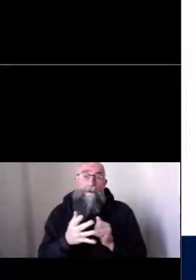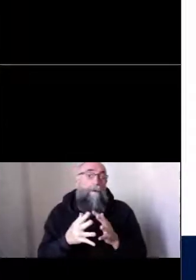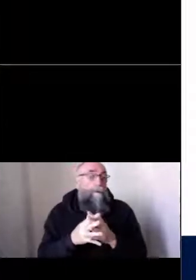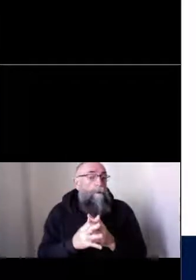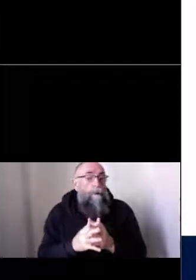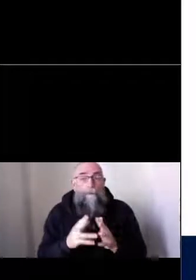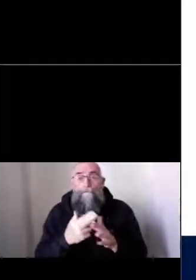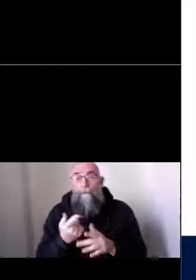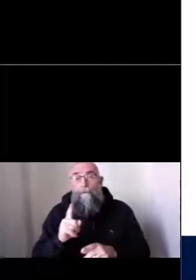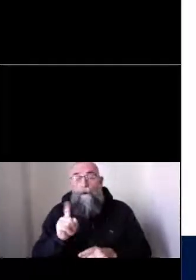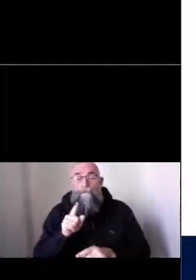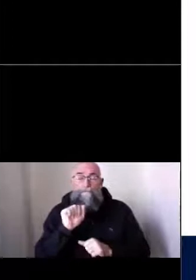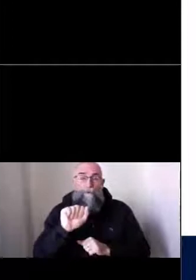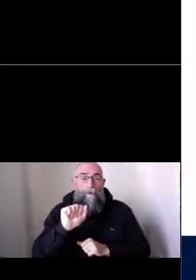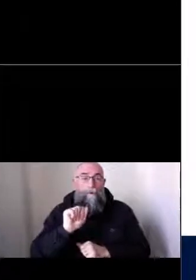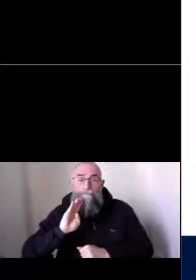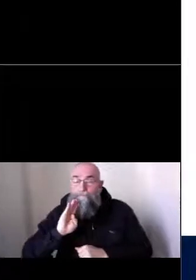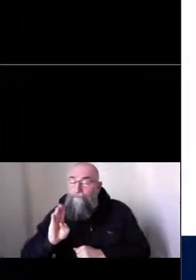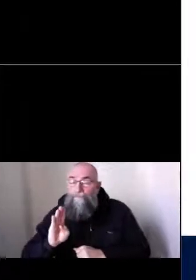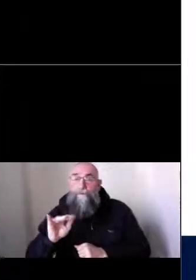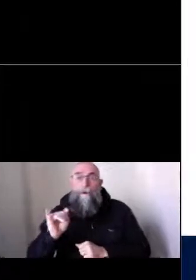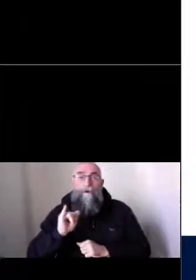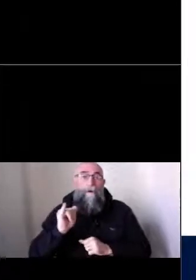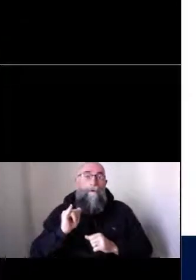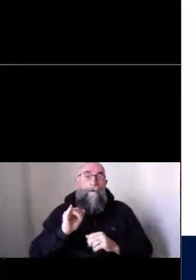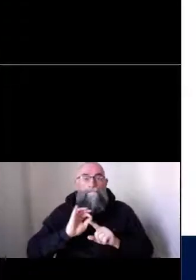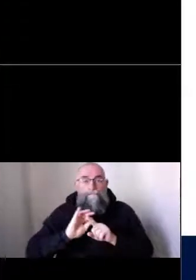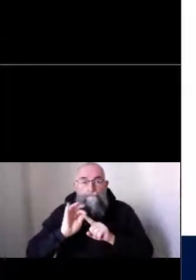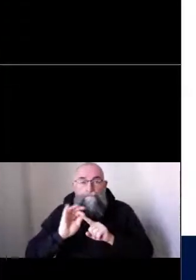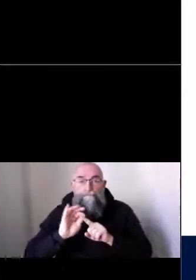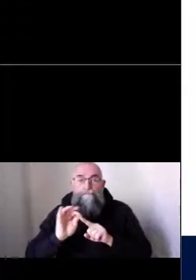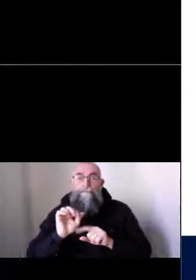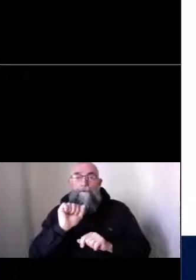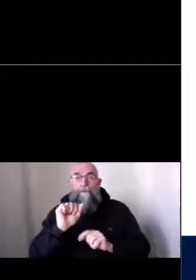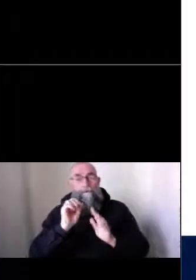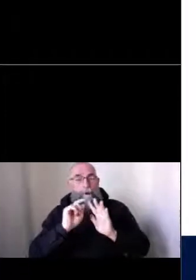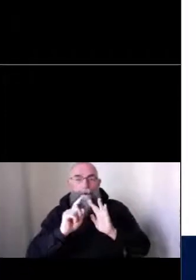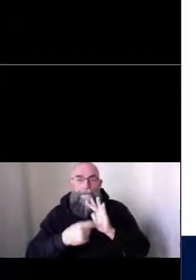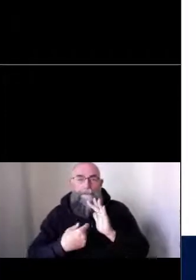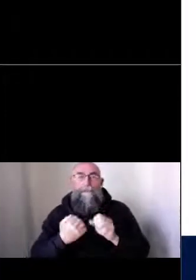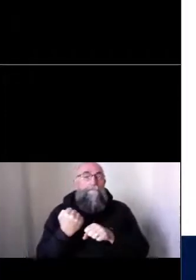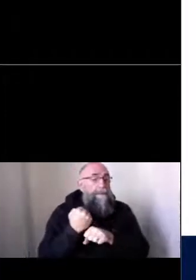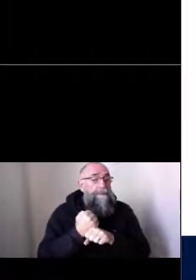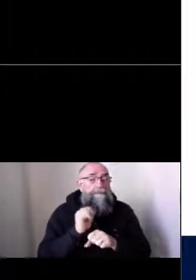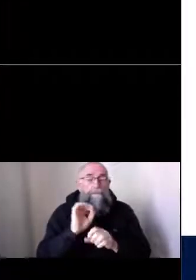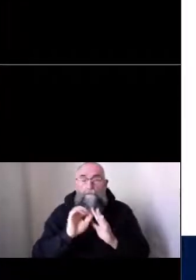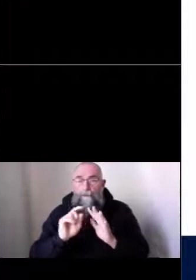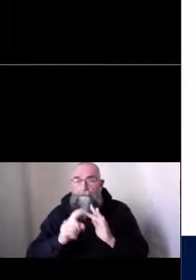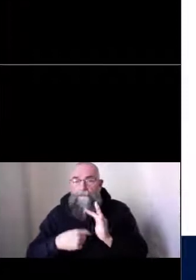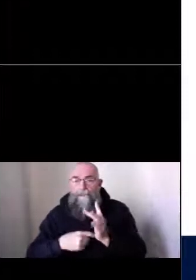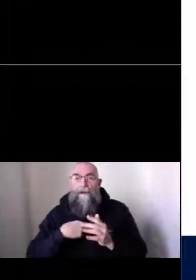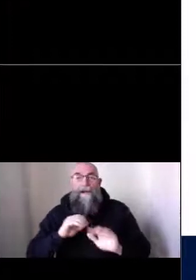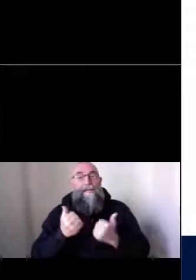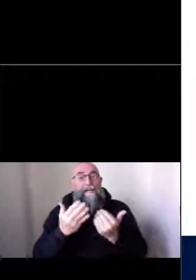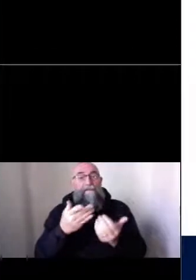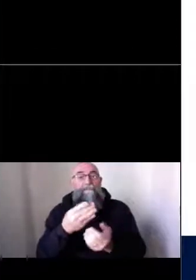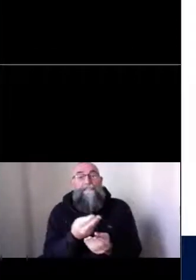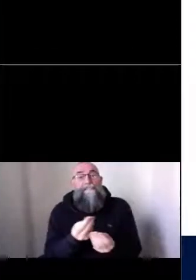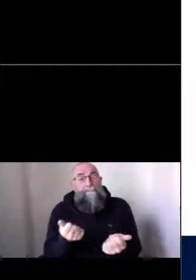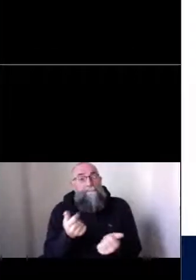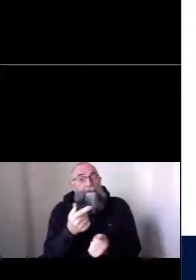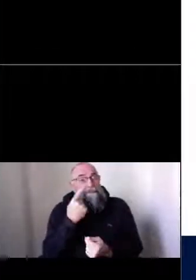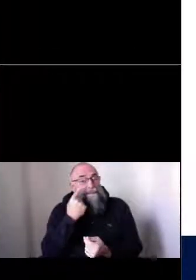or presentation or both of your project, and some examples of what you can